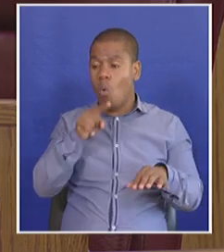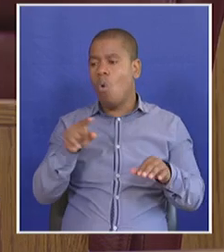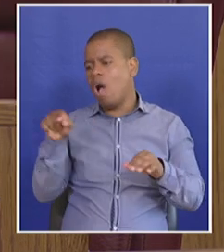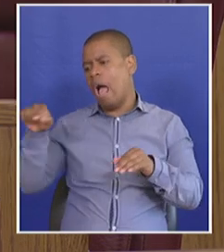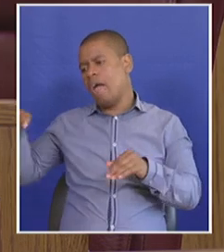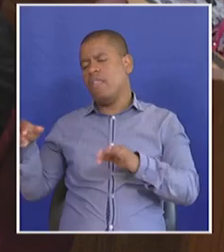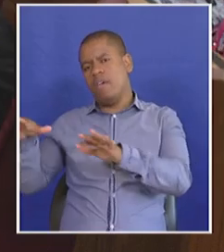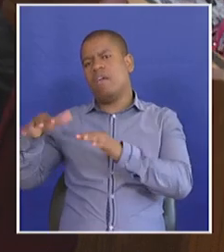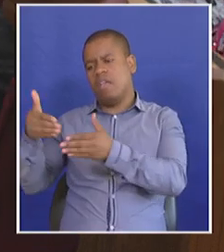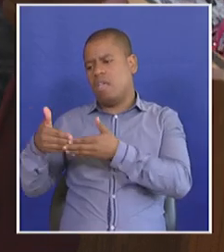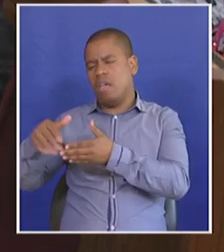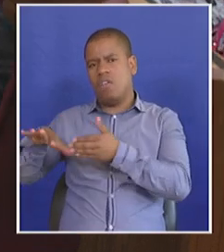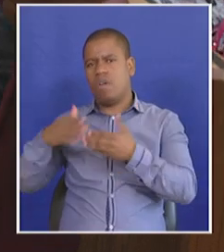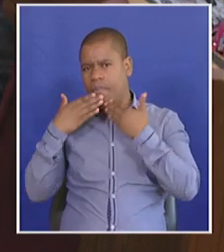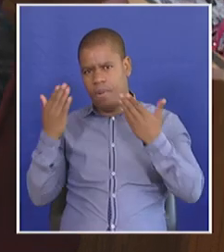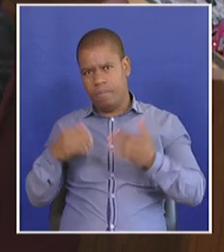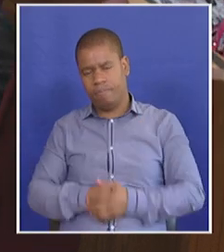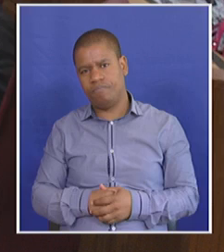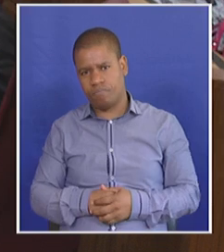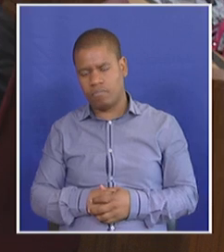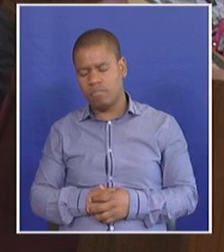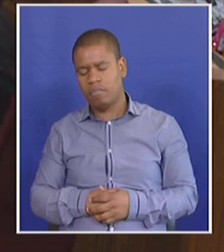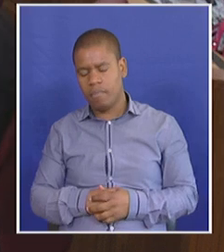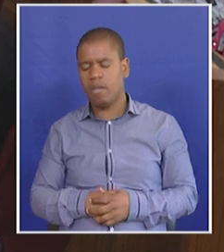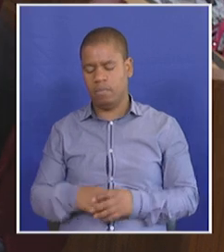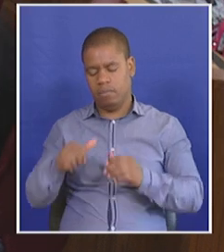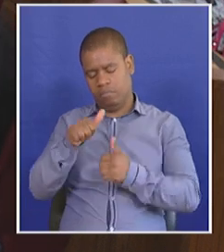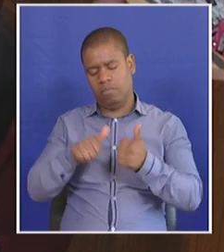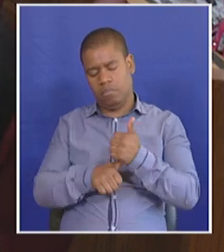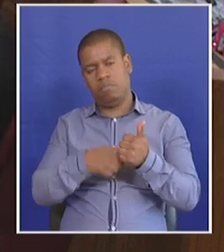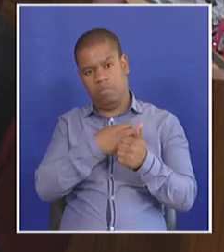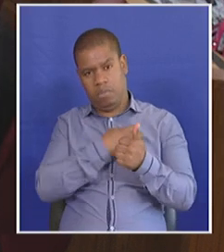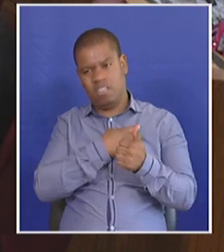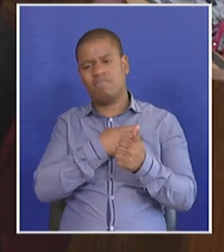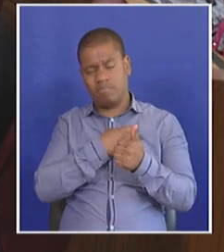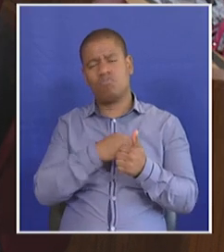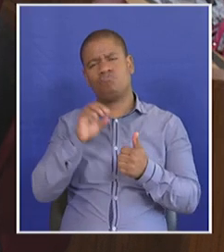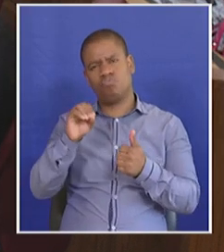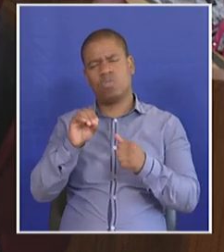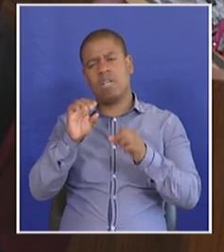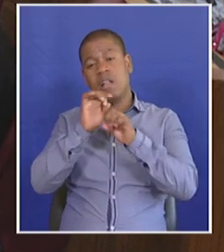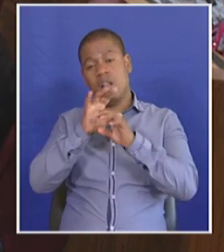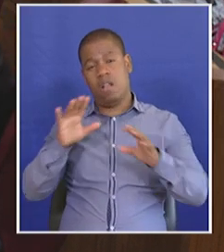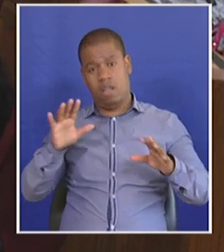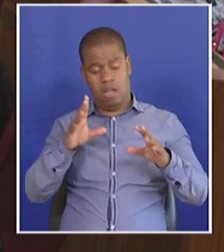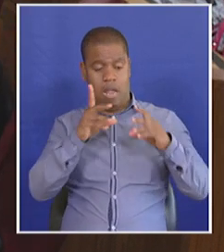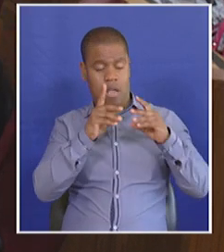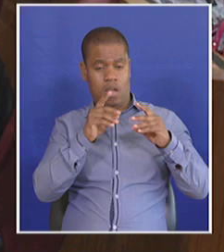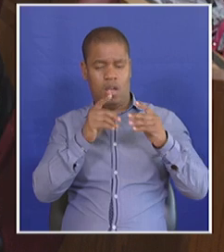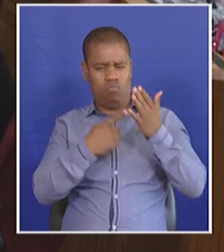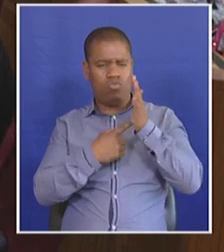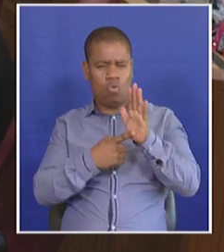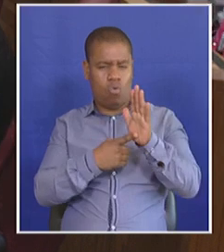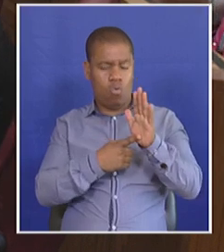Thank you very much, Chairperson. Deputy Minister, it's very clear that there's a clear working relationship between the Department of